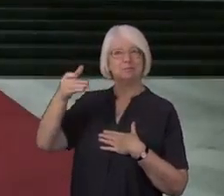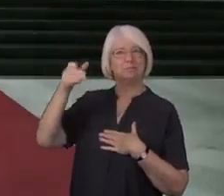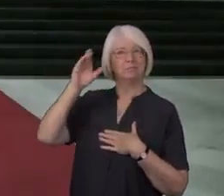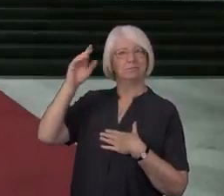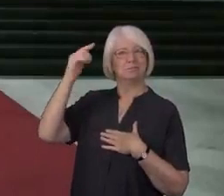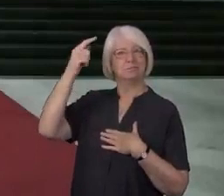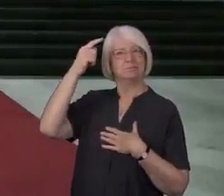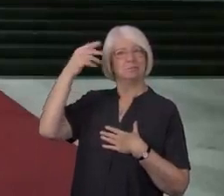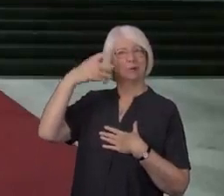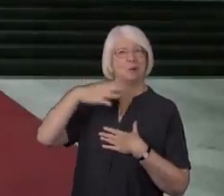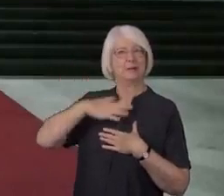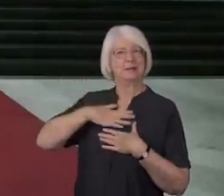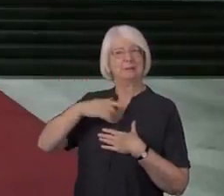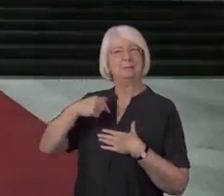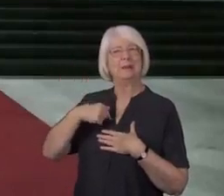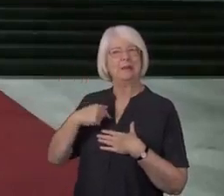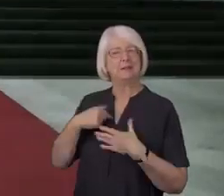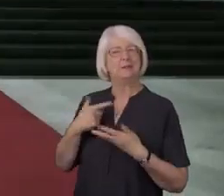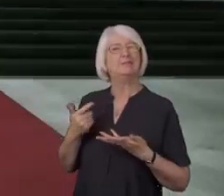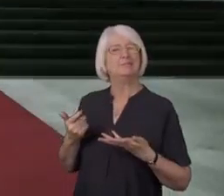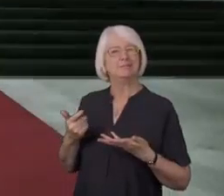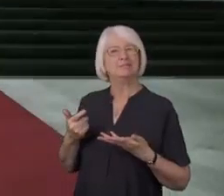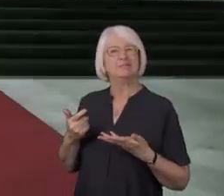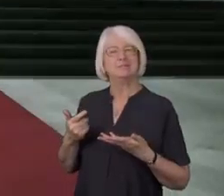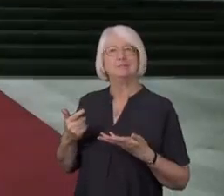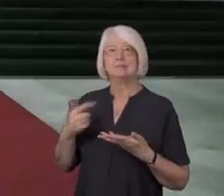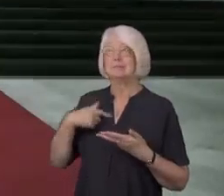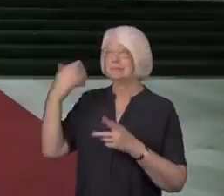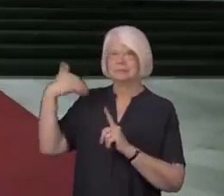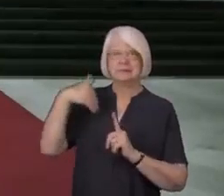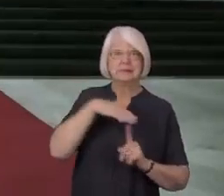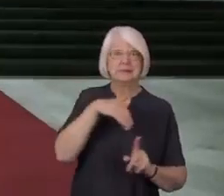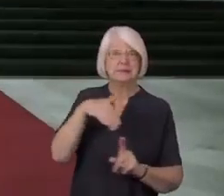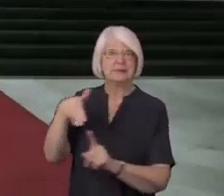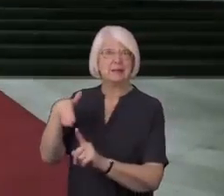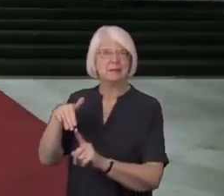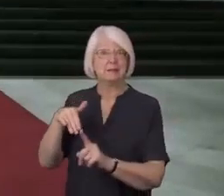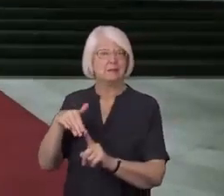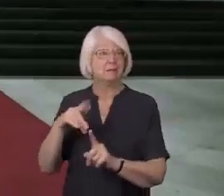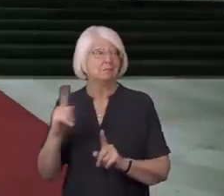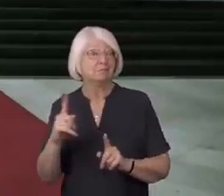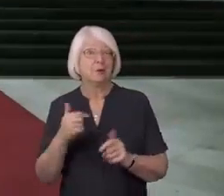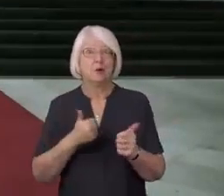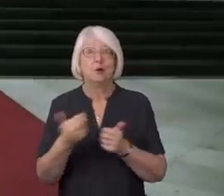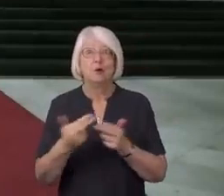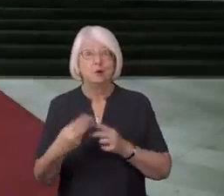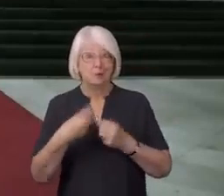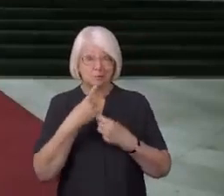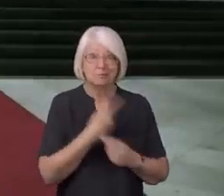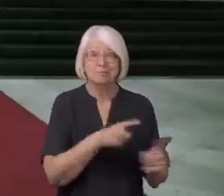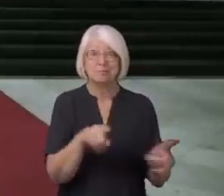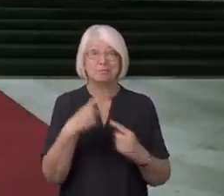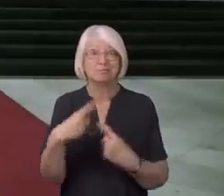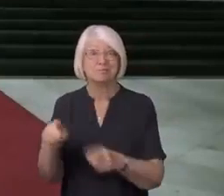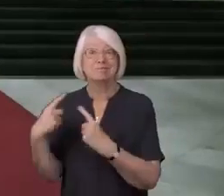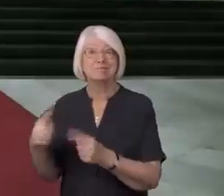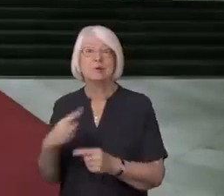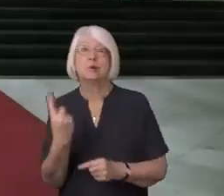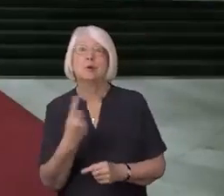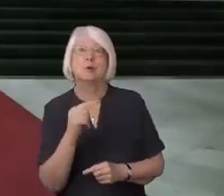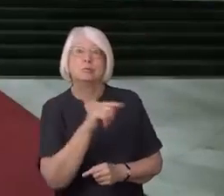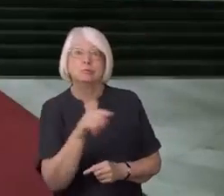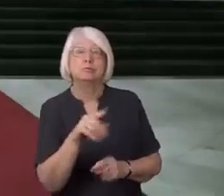the Lord has anointed me. He has sent me to bring good news to the